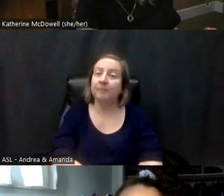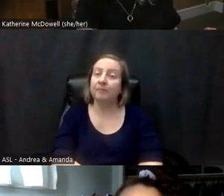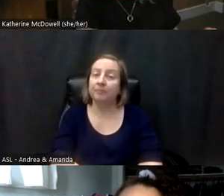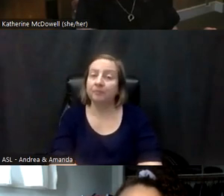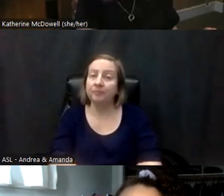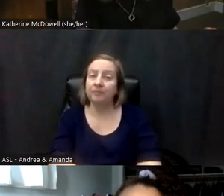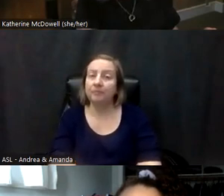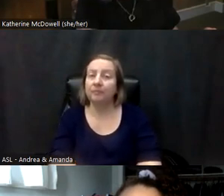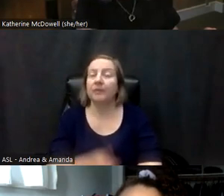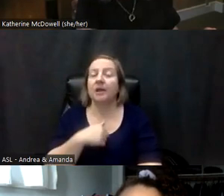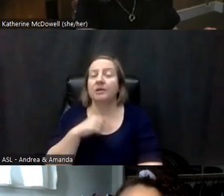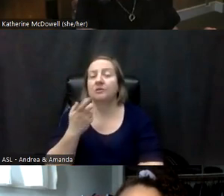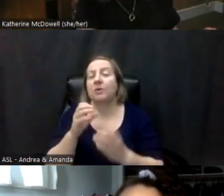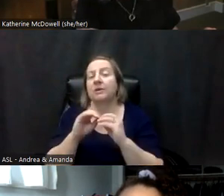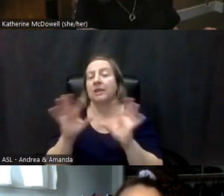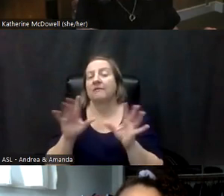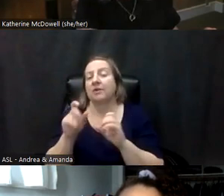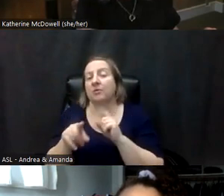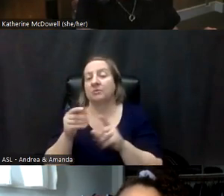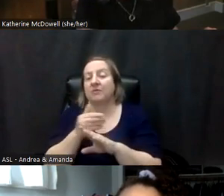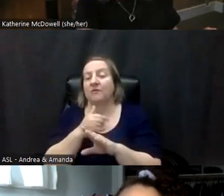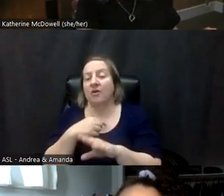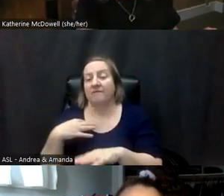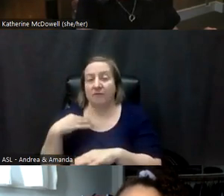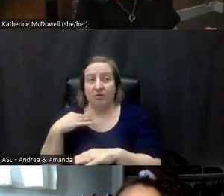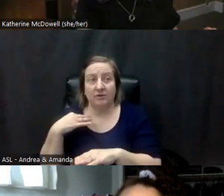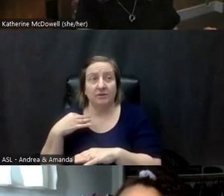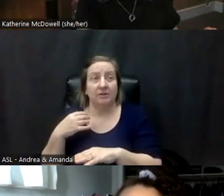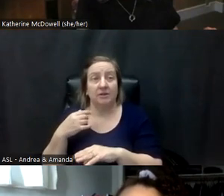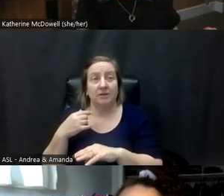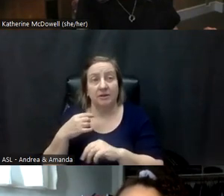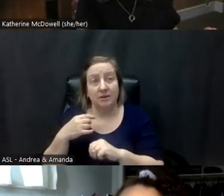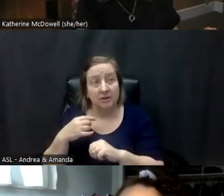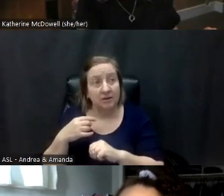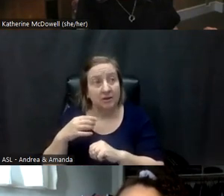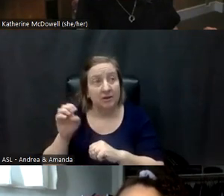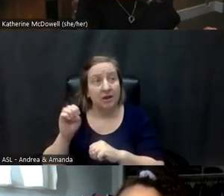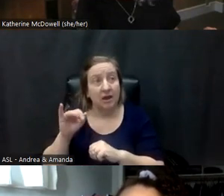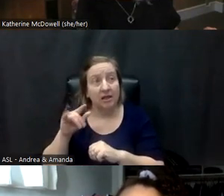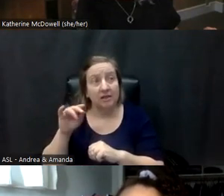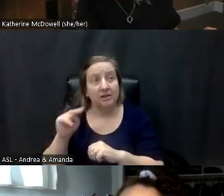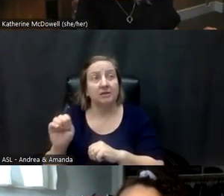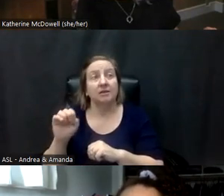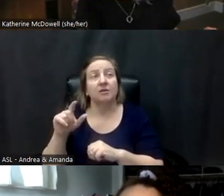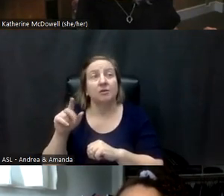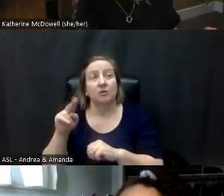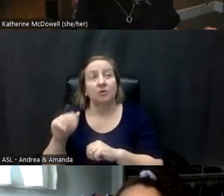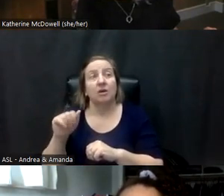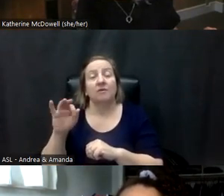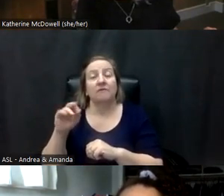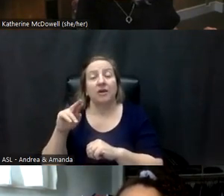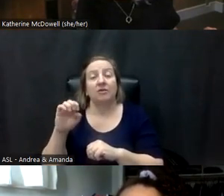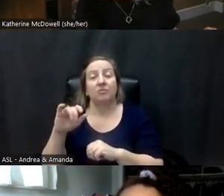So I just have a clarifying question before I volunteer. The Eileen Luna Firebaugh, she did an analysis